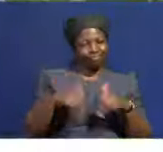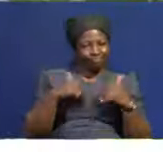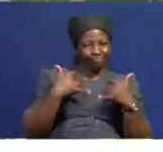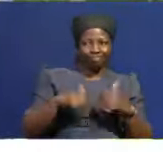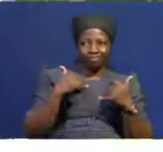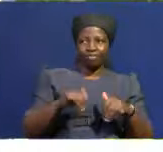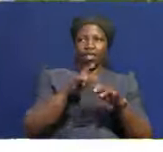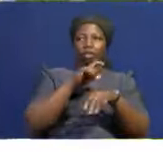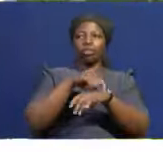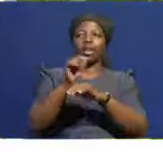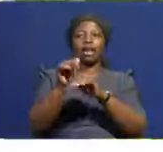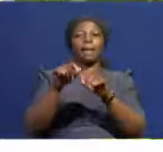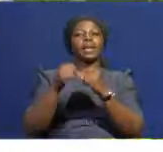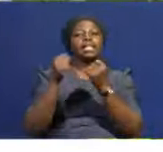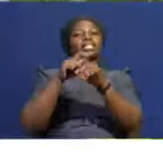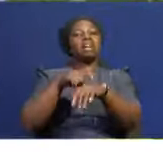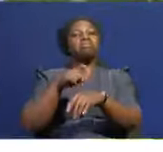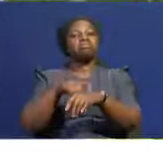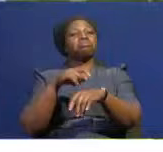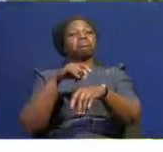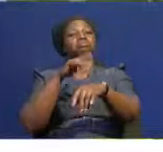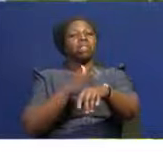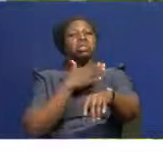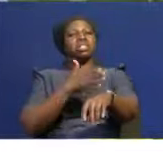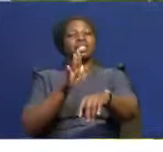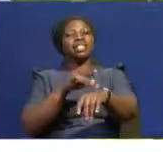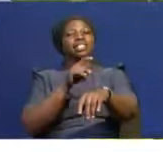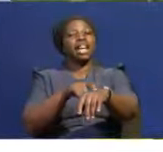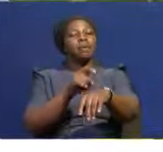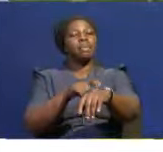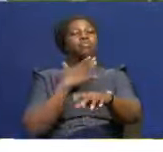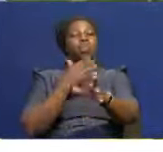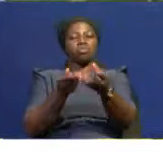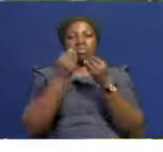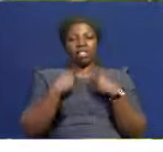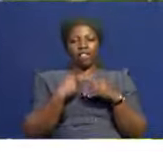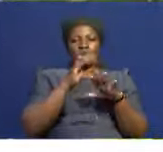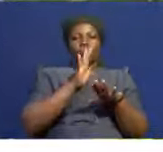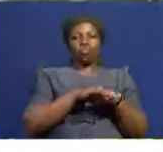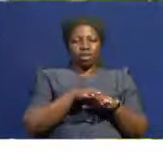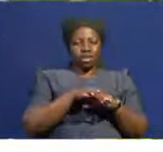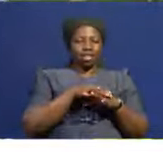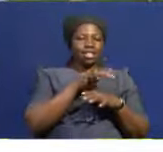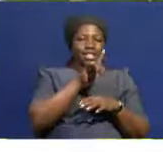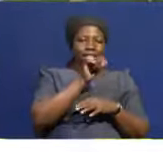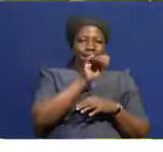time and during music time. They want to give us a good laboratory that